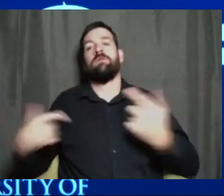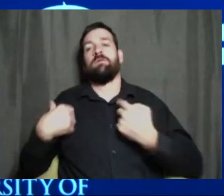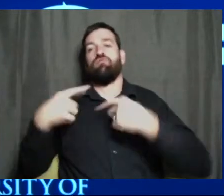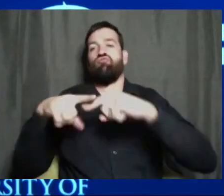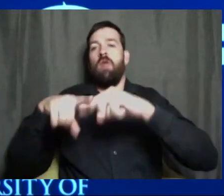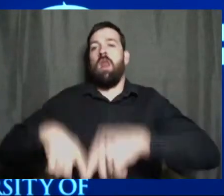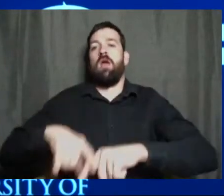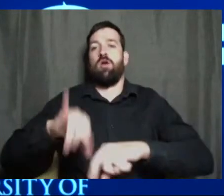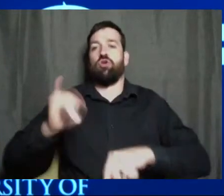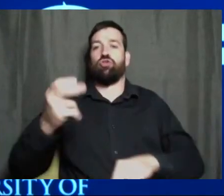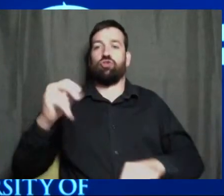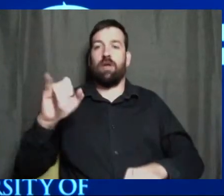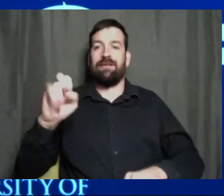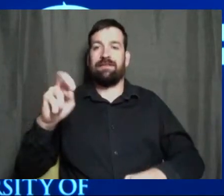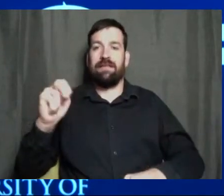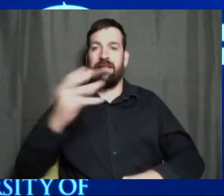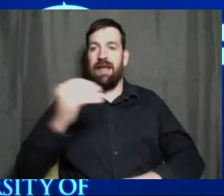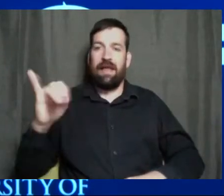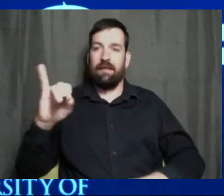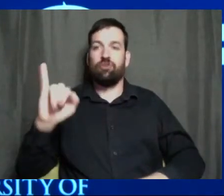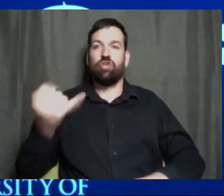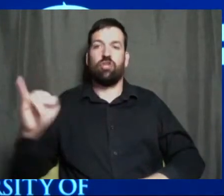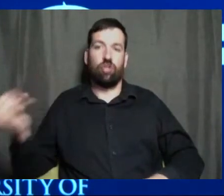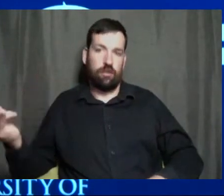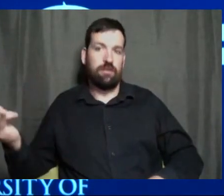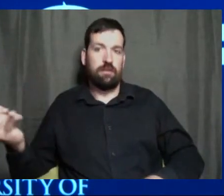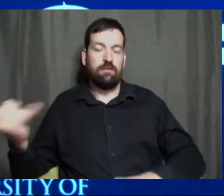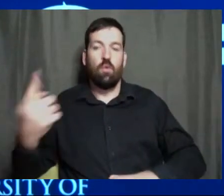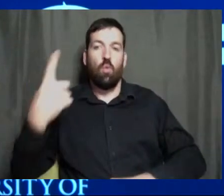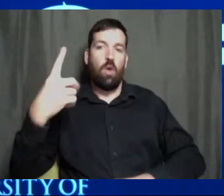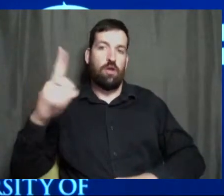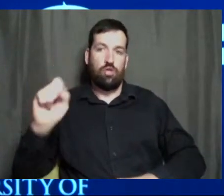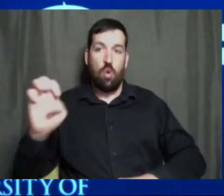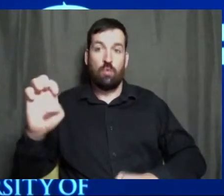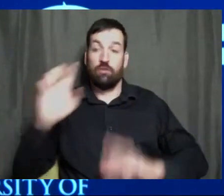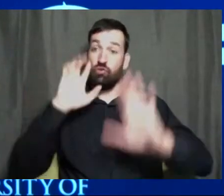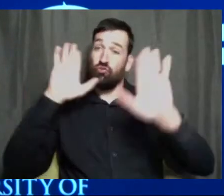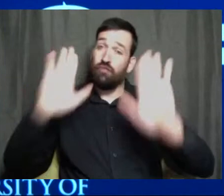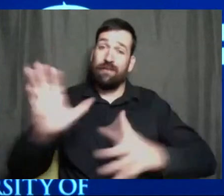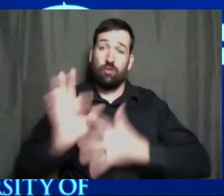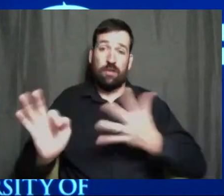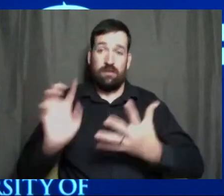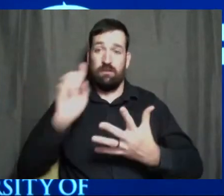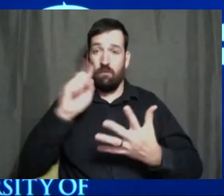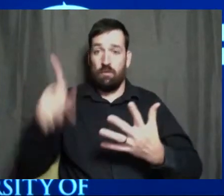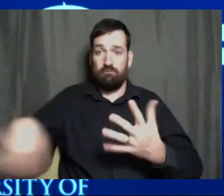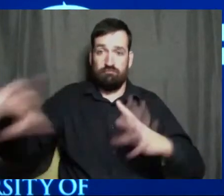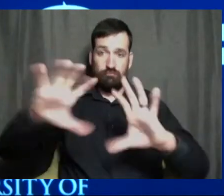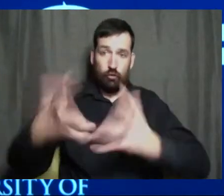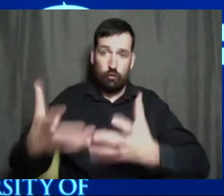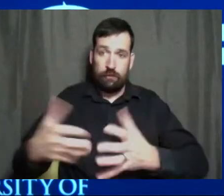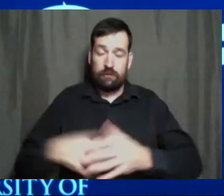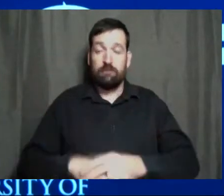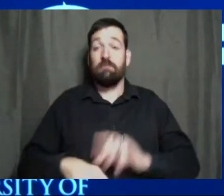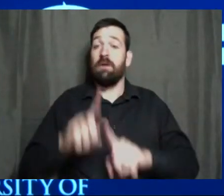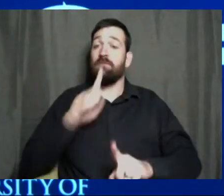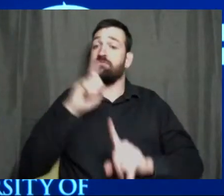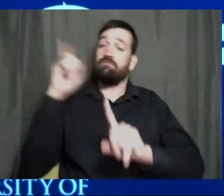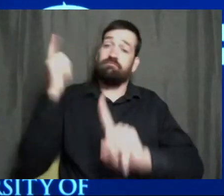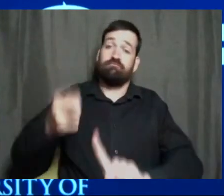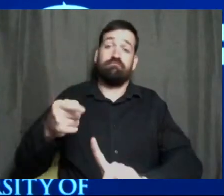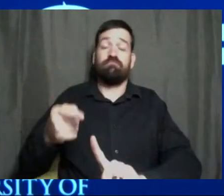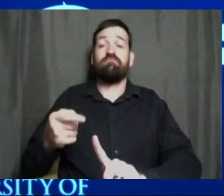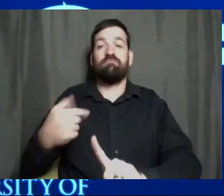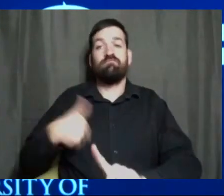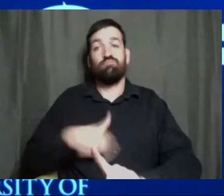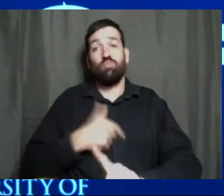Johnson one-dose vaccine, which was a great choice for certain populations. But ultimately, we do, we collect